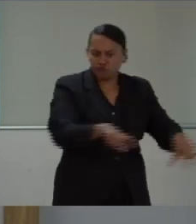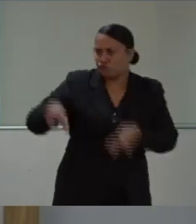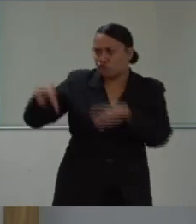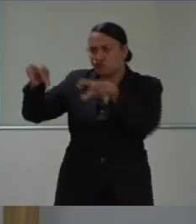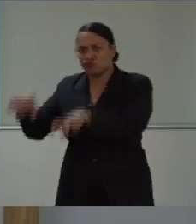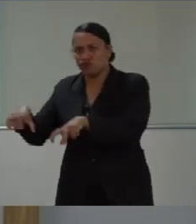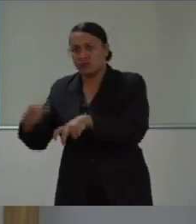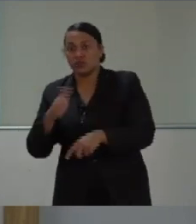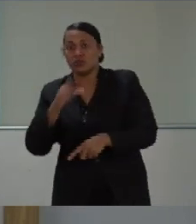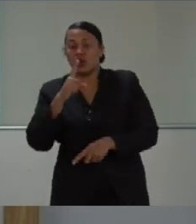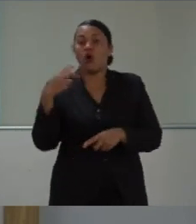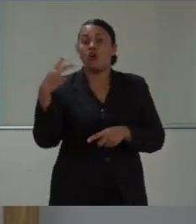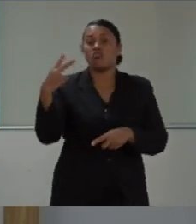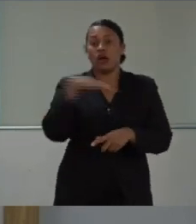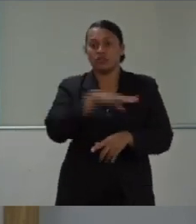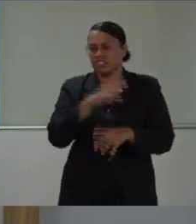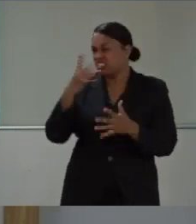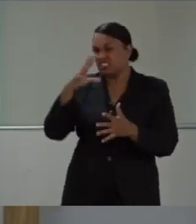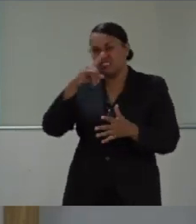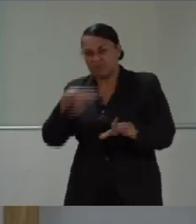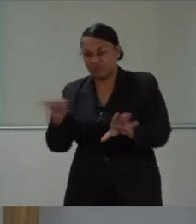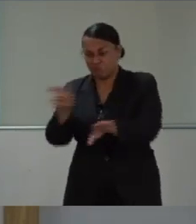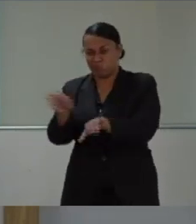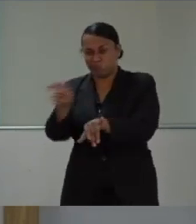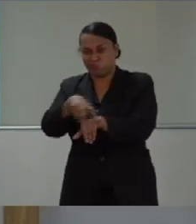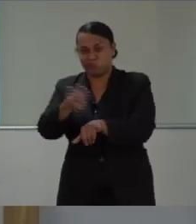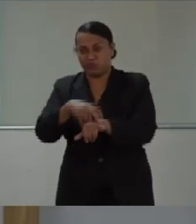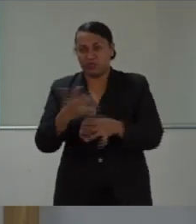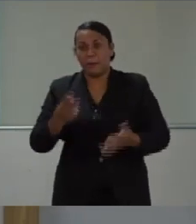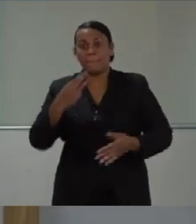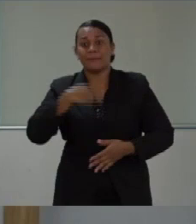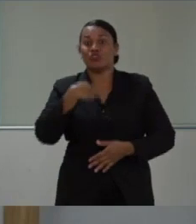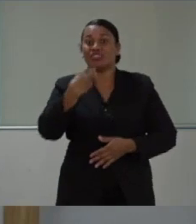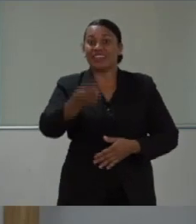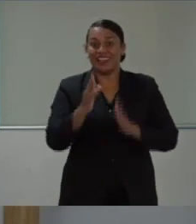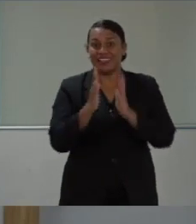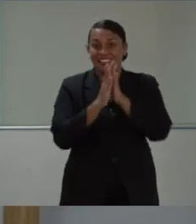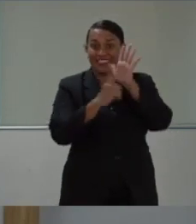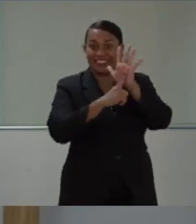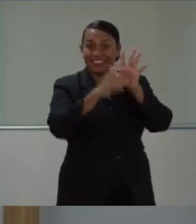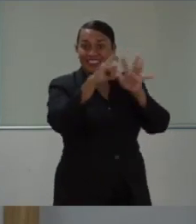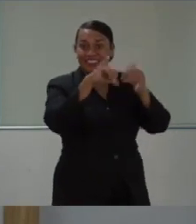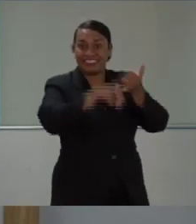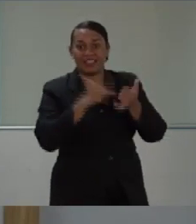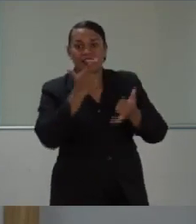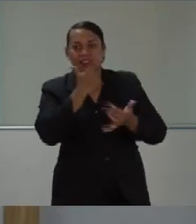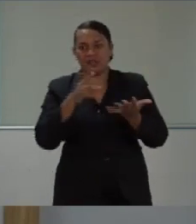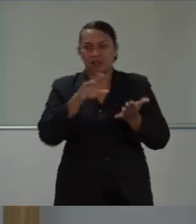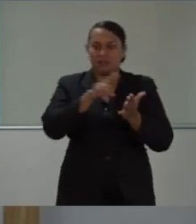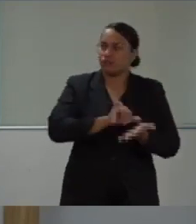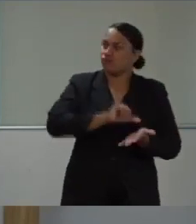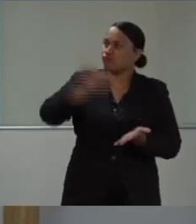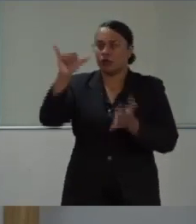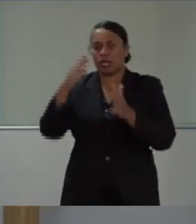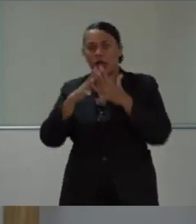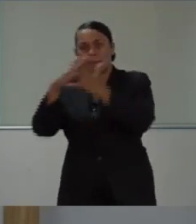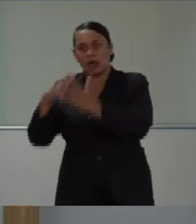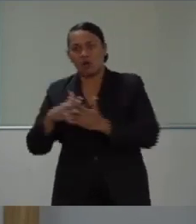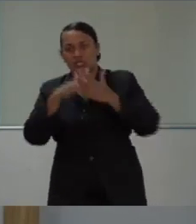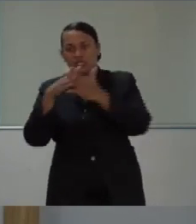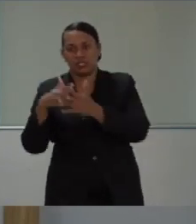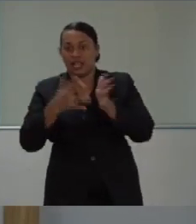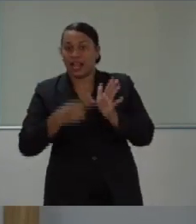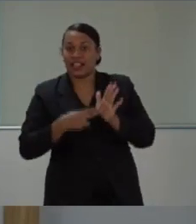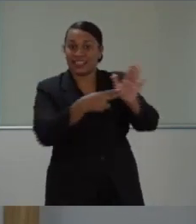the Church of the Jesus Christ of Latter-day Saints from Nandi to Utah in the United States. Before